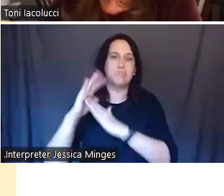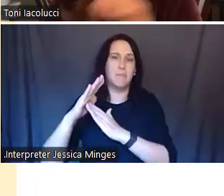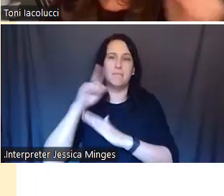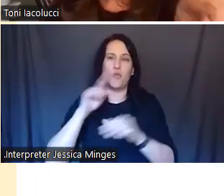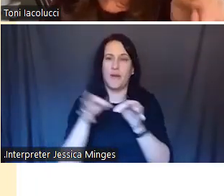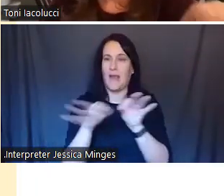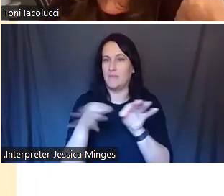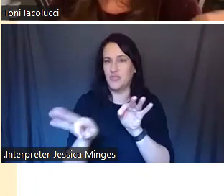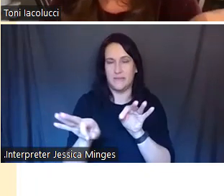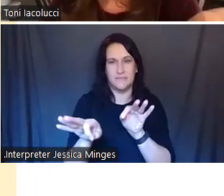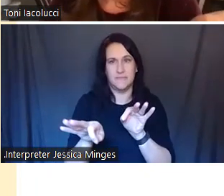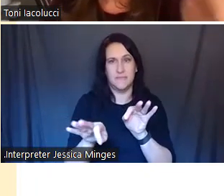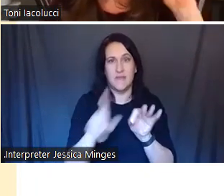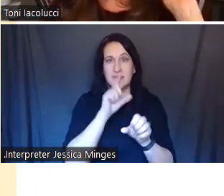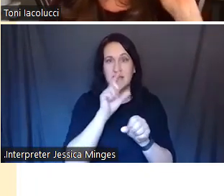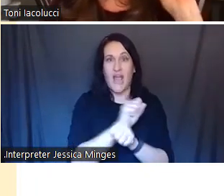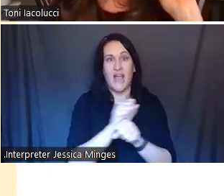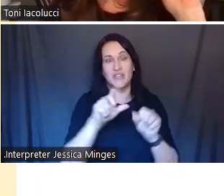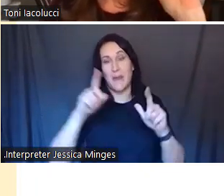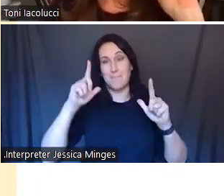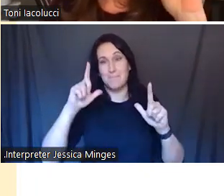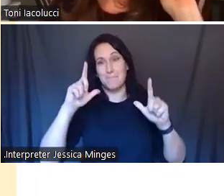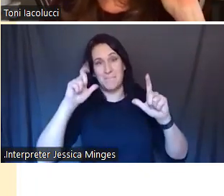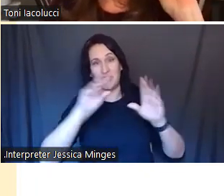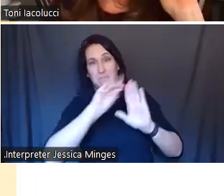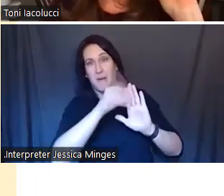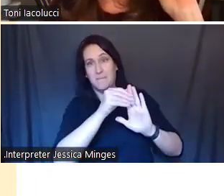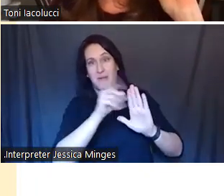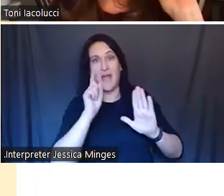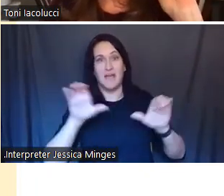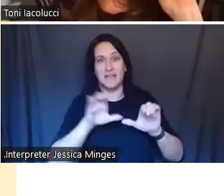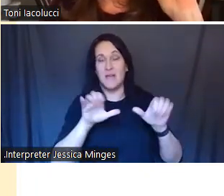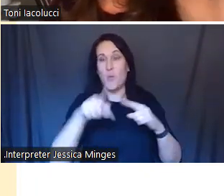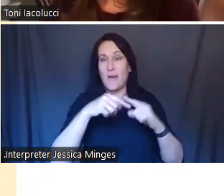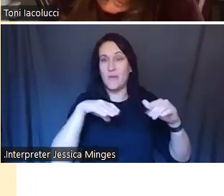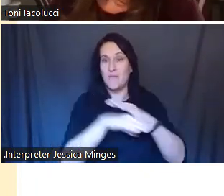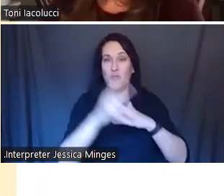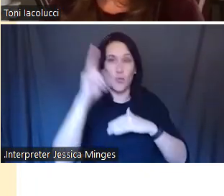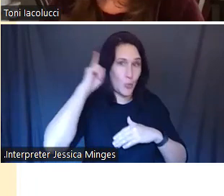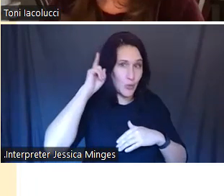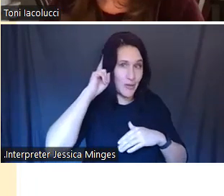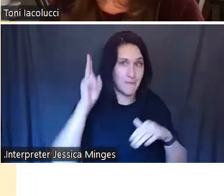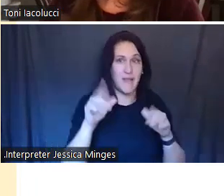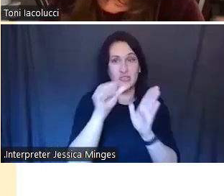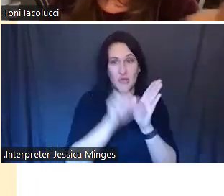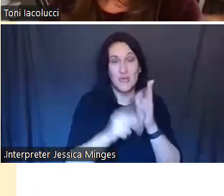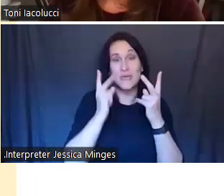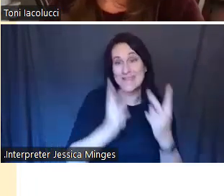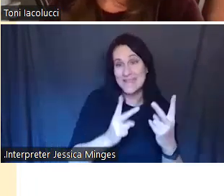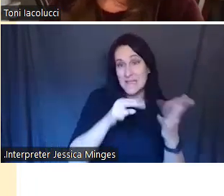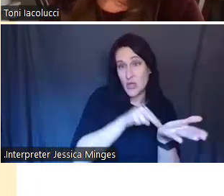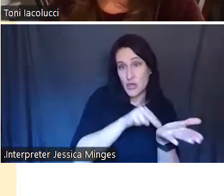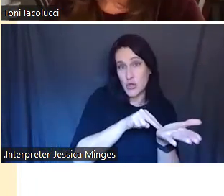captioning. This is actually a photo I took when I went in for my cochlear implant surgery. You can see the nurse. The